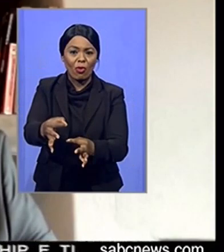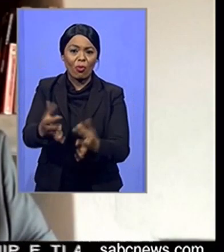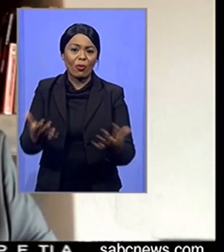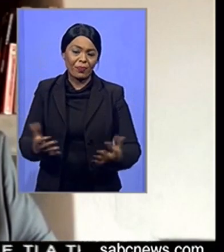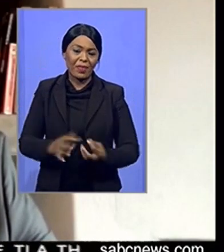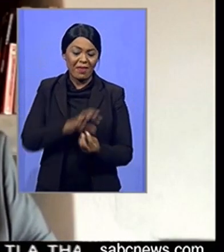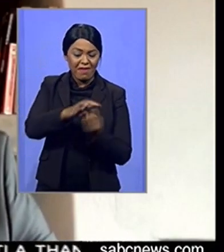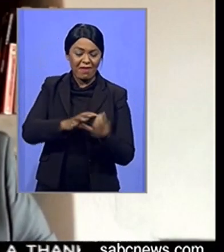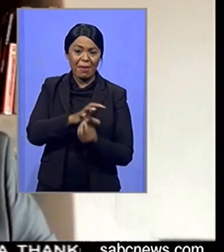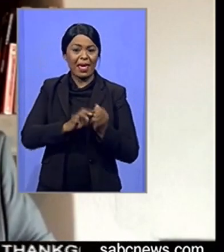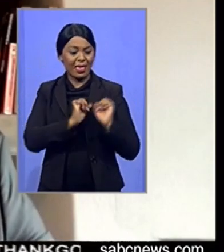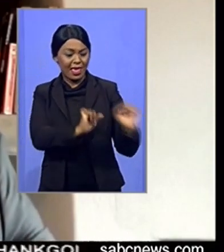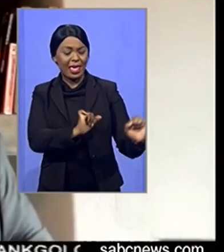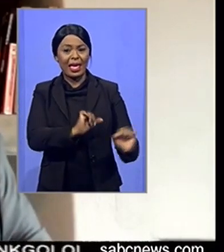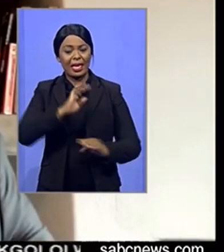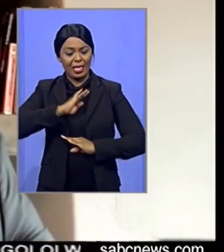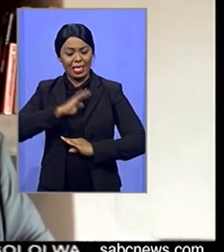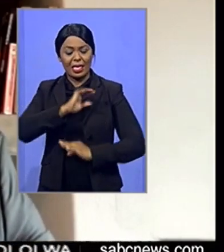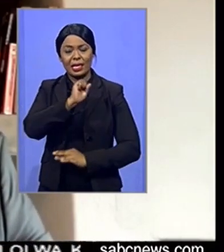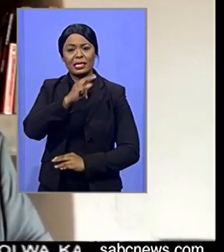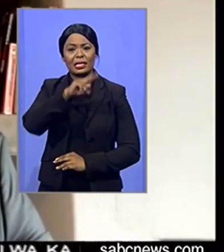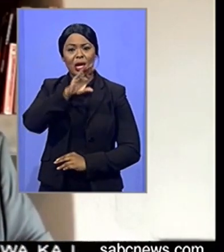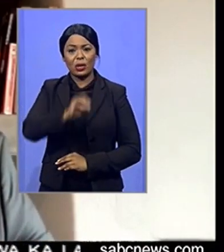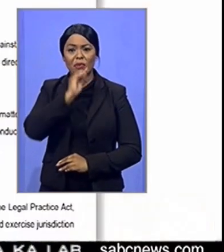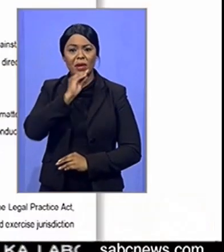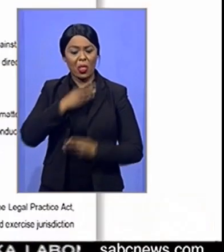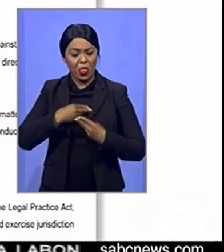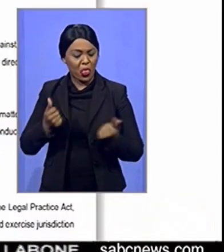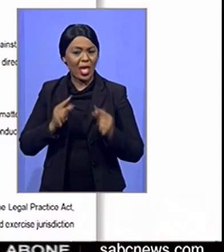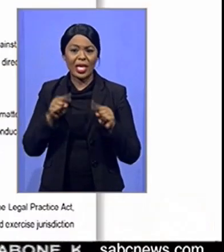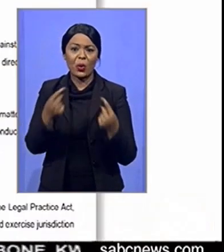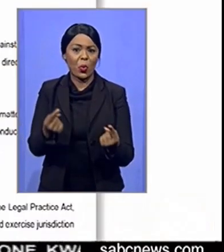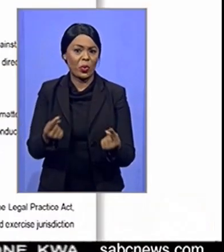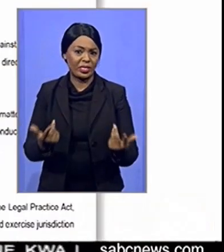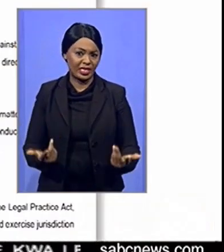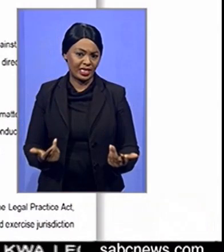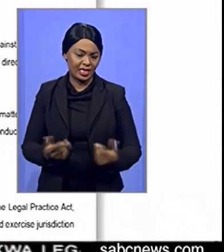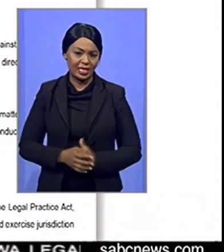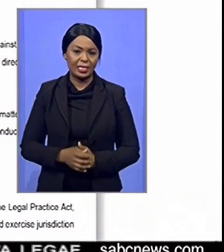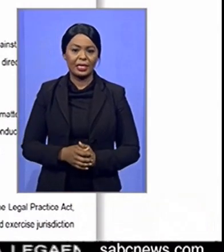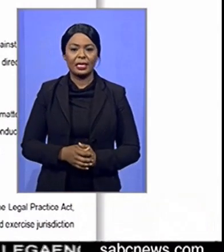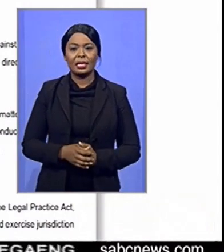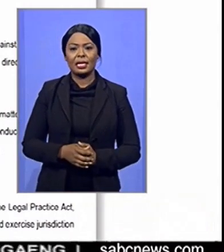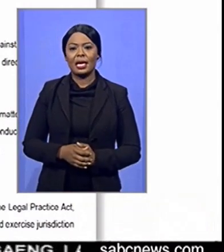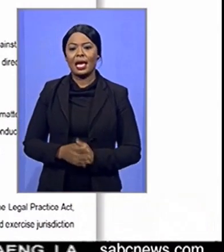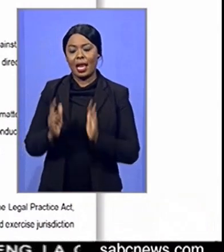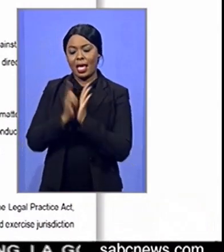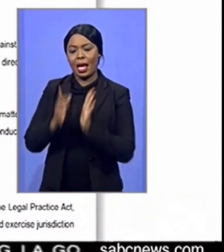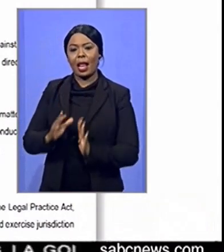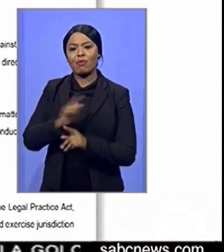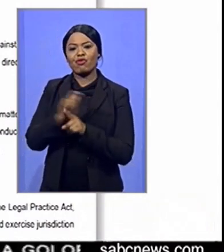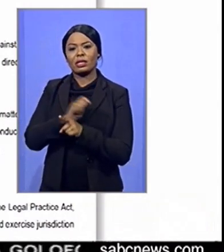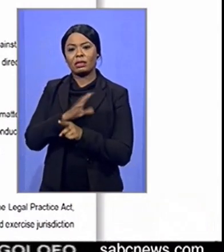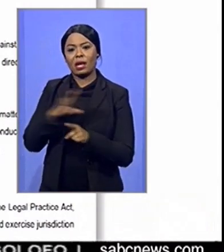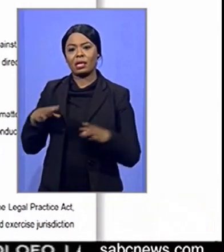families, they will not have closure soon. Legal Practice Council e tlhomamisitse fa Teffo a setse a